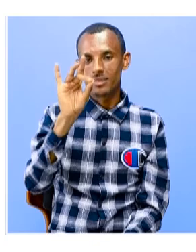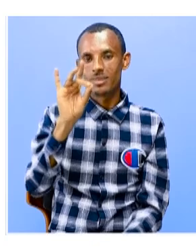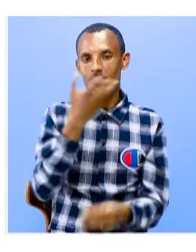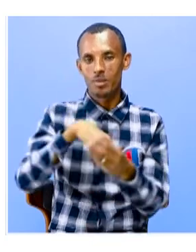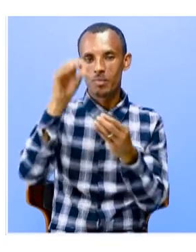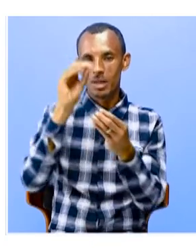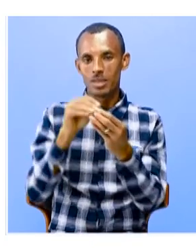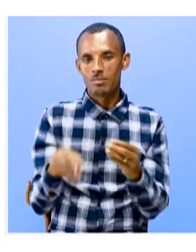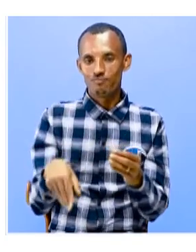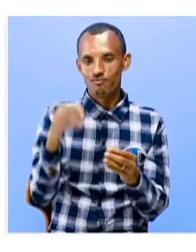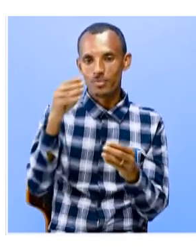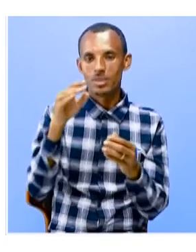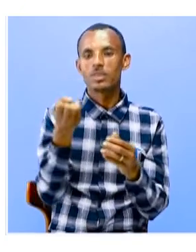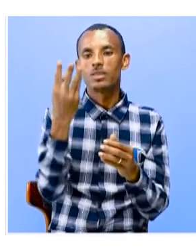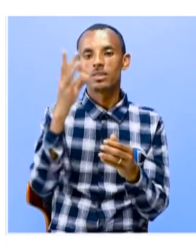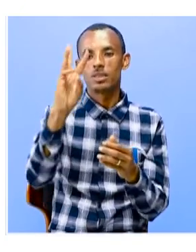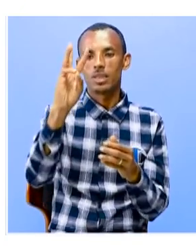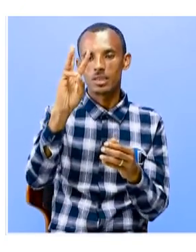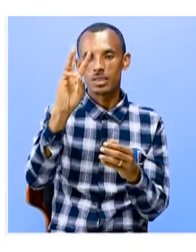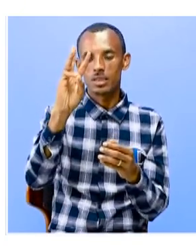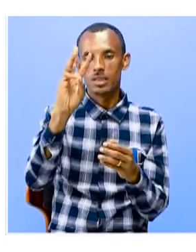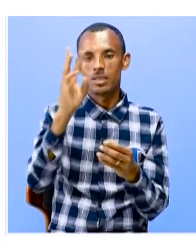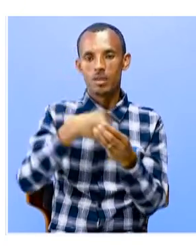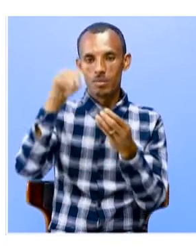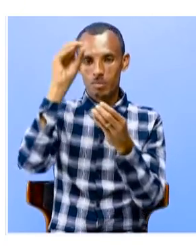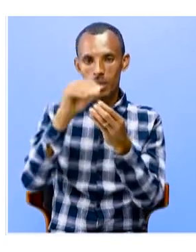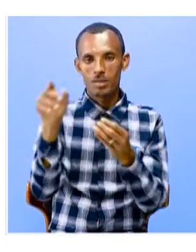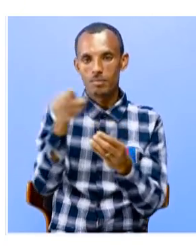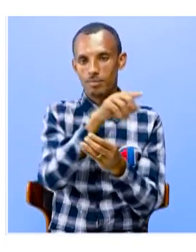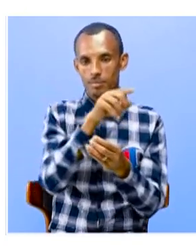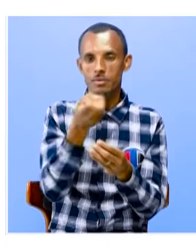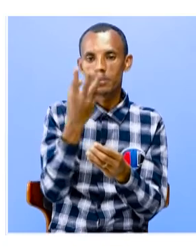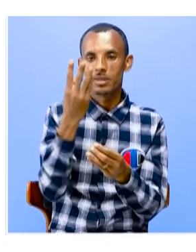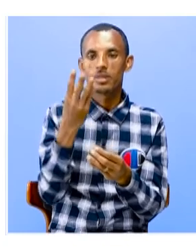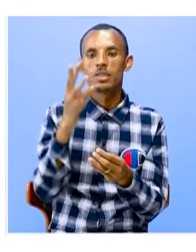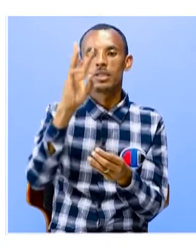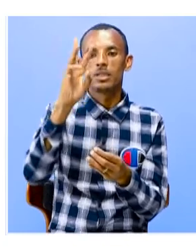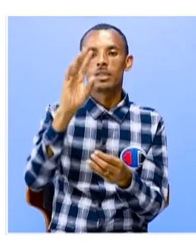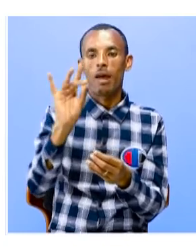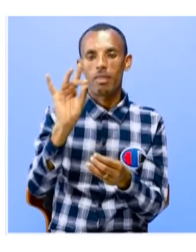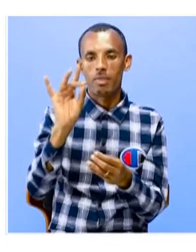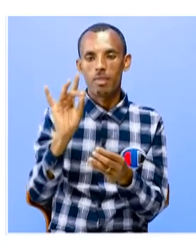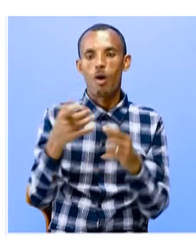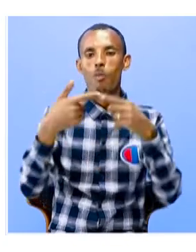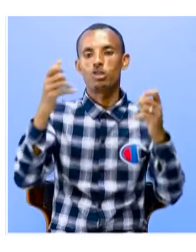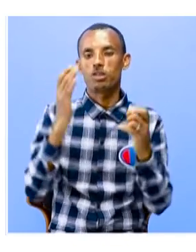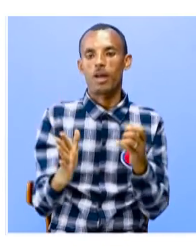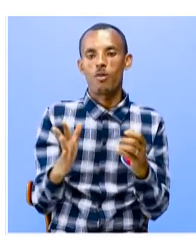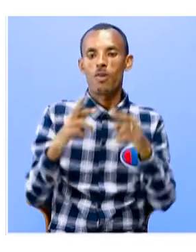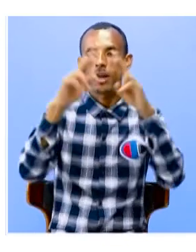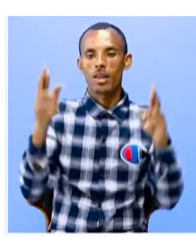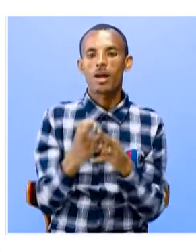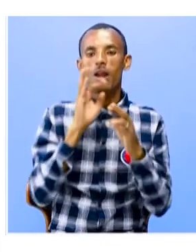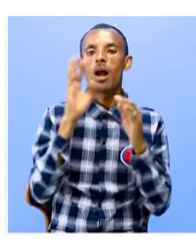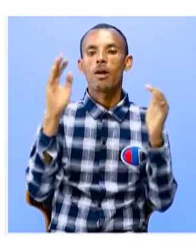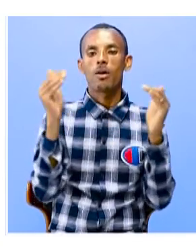plus this one is 6 meter plus this one is also it is 8. Opposite sides of rectangle are